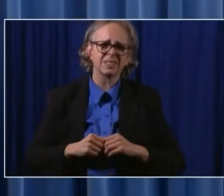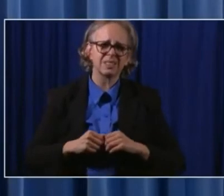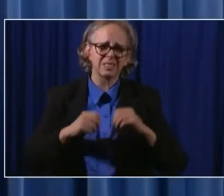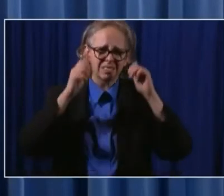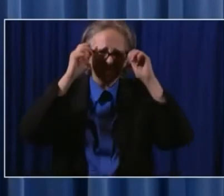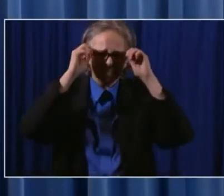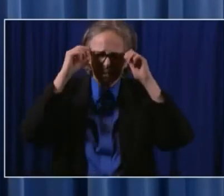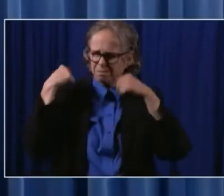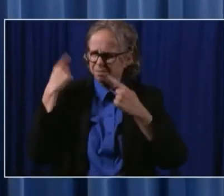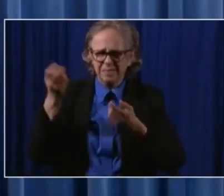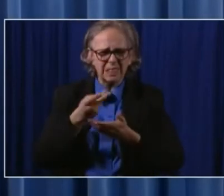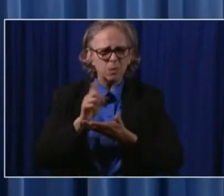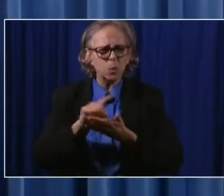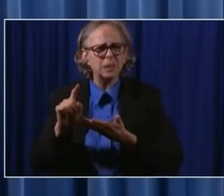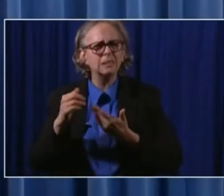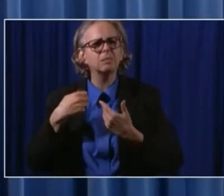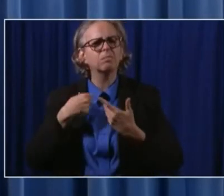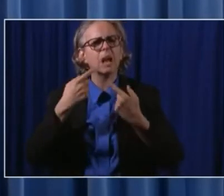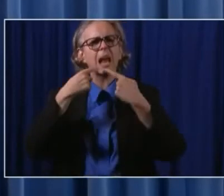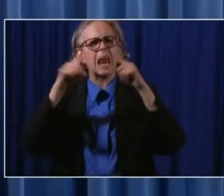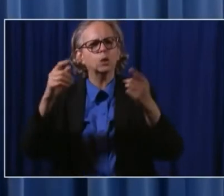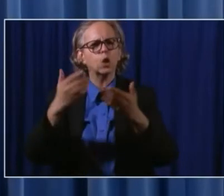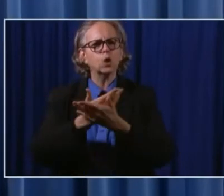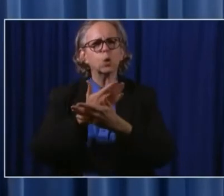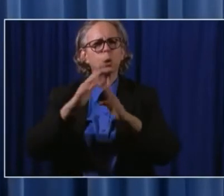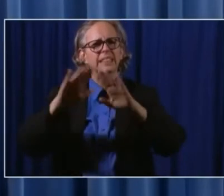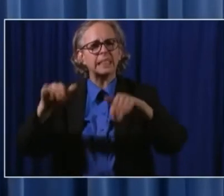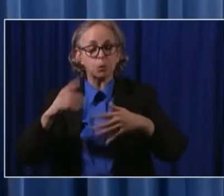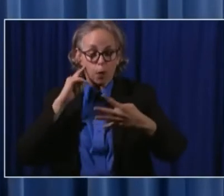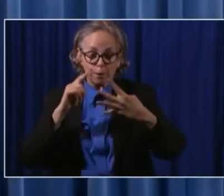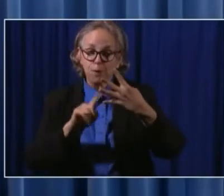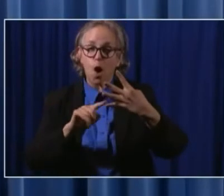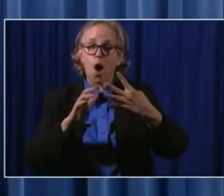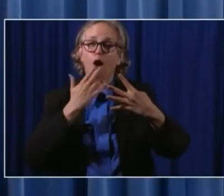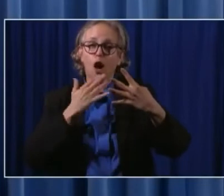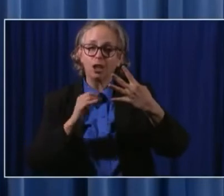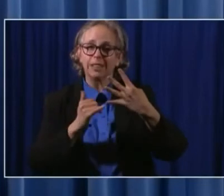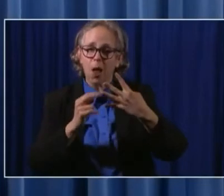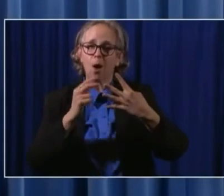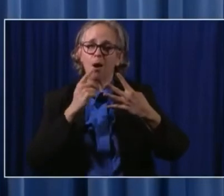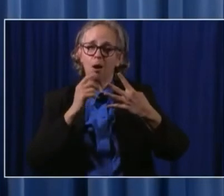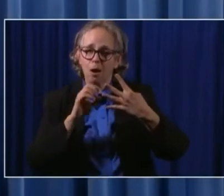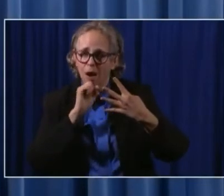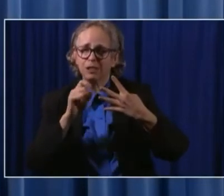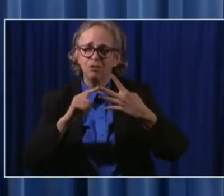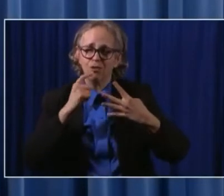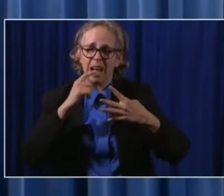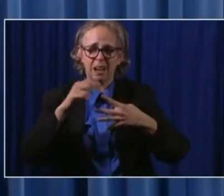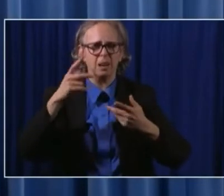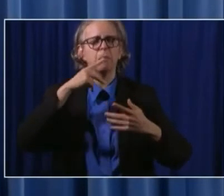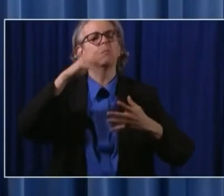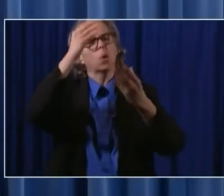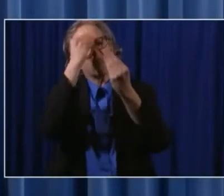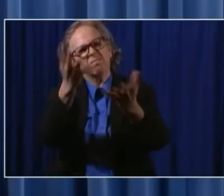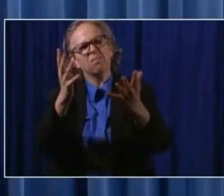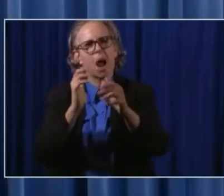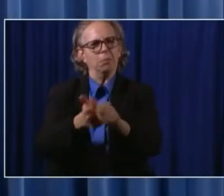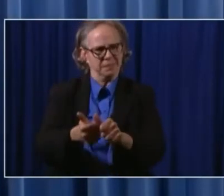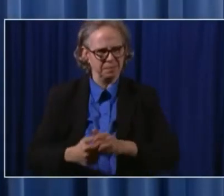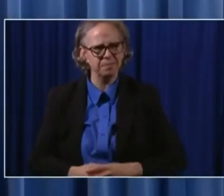ago with different colors. I want to provide an update on our county color system. Again, we'll show you the